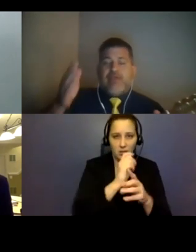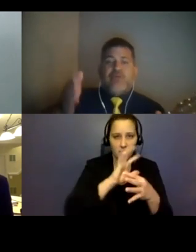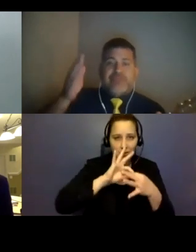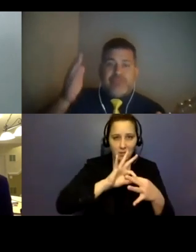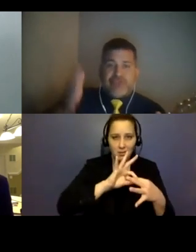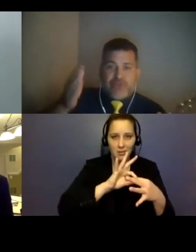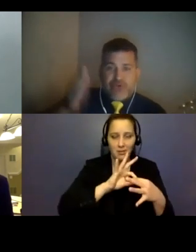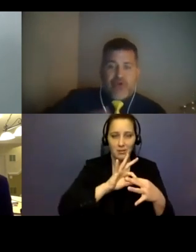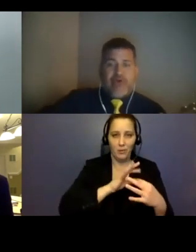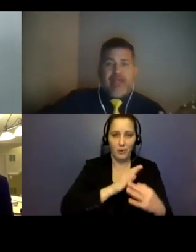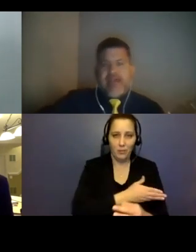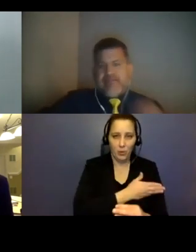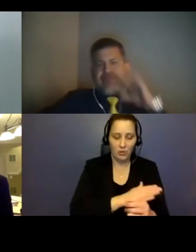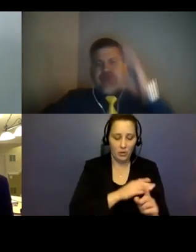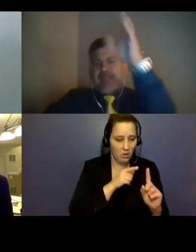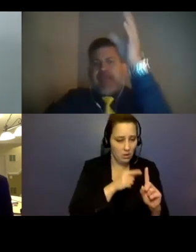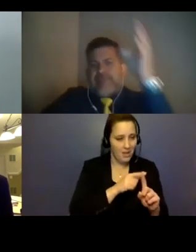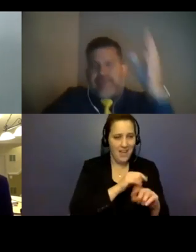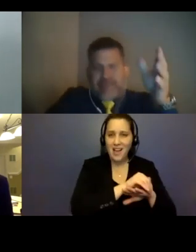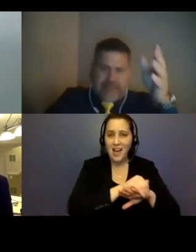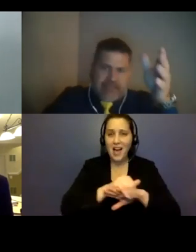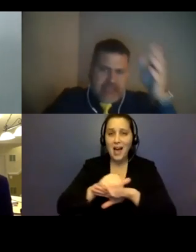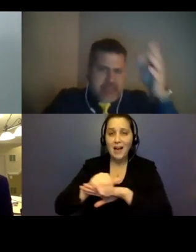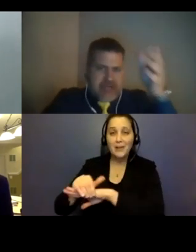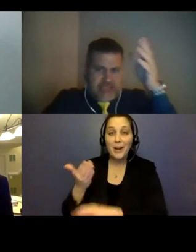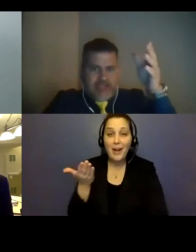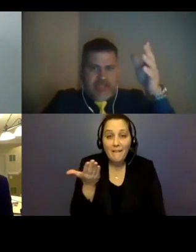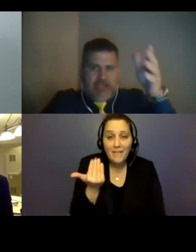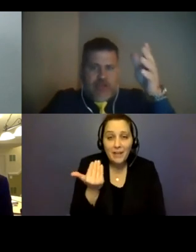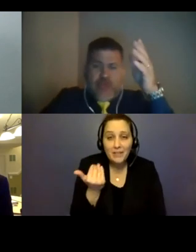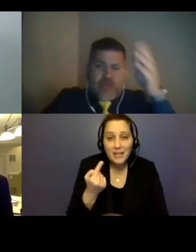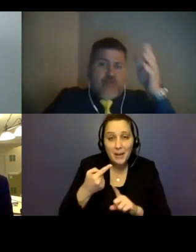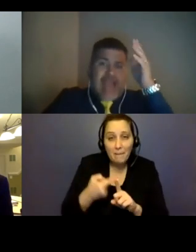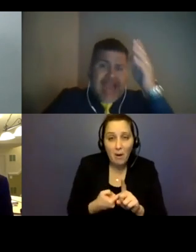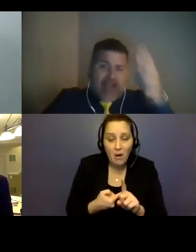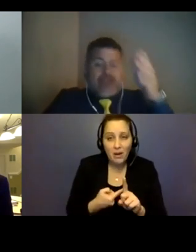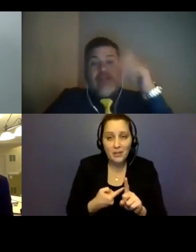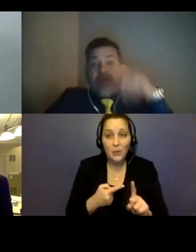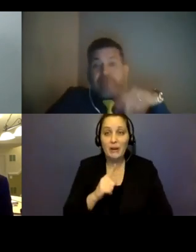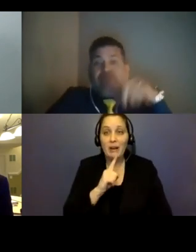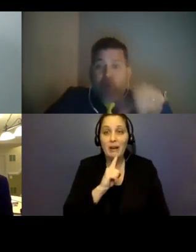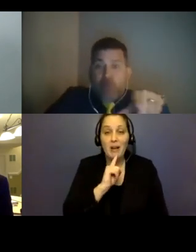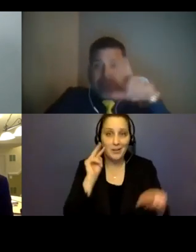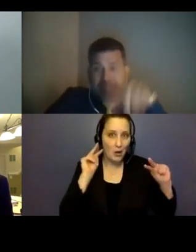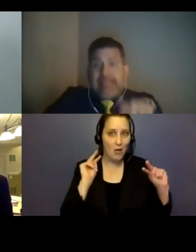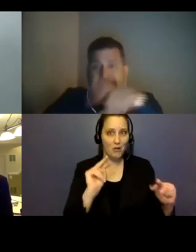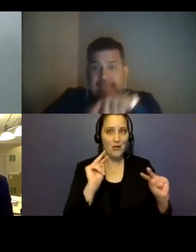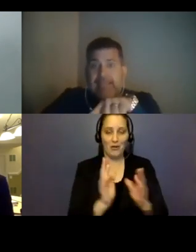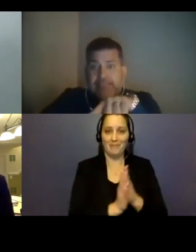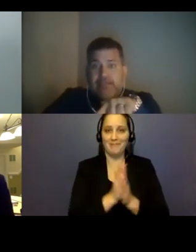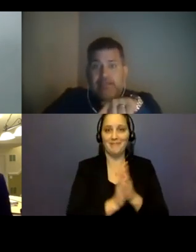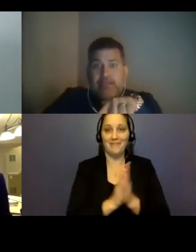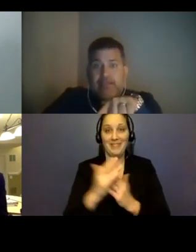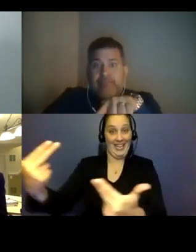It was the to go. Every night for 15 months, we would actually look forward to getting